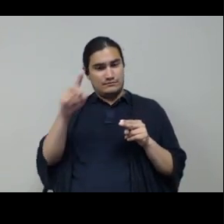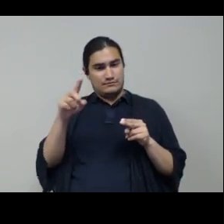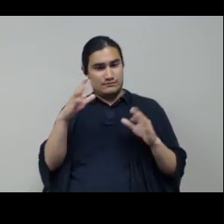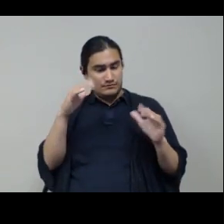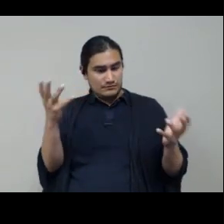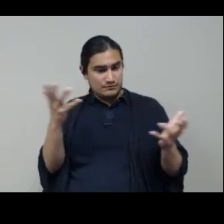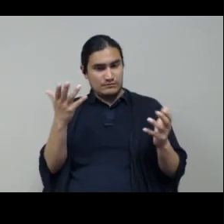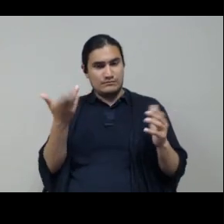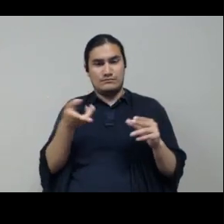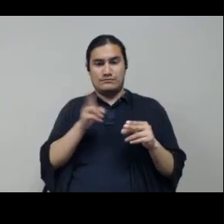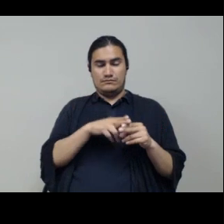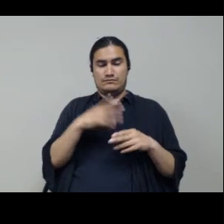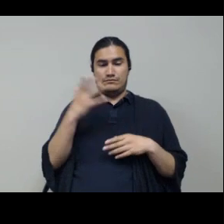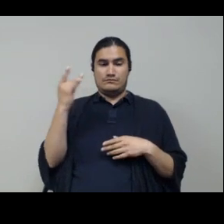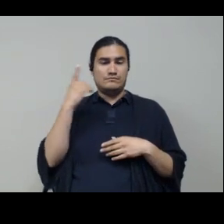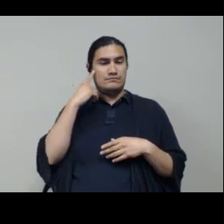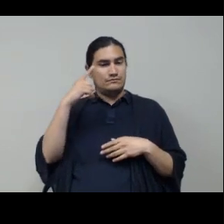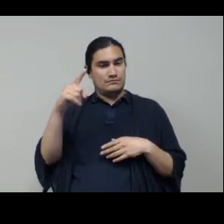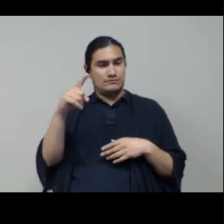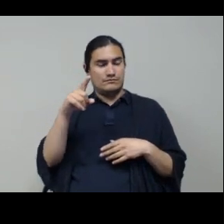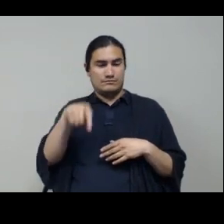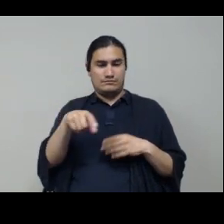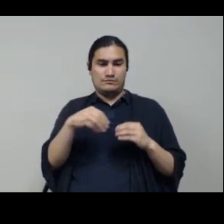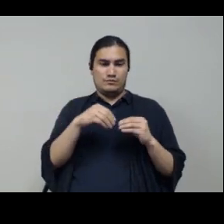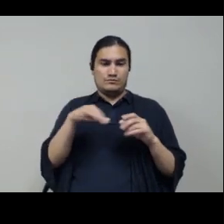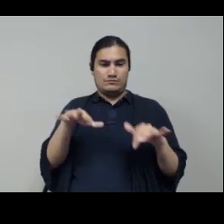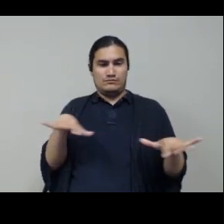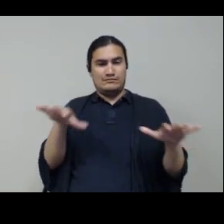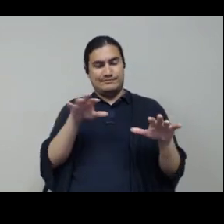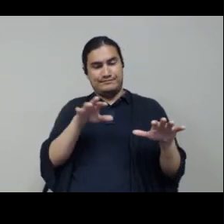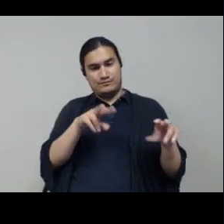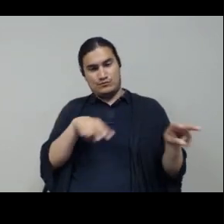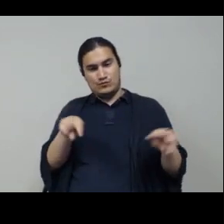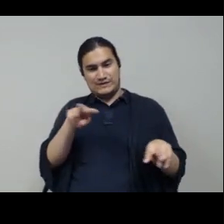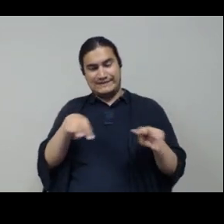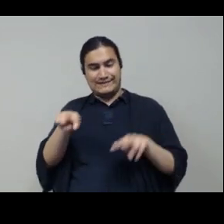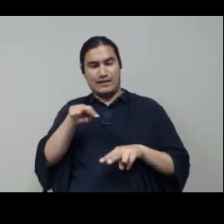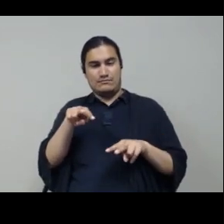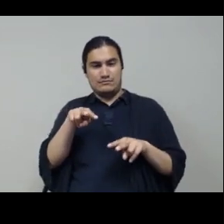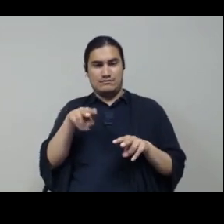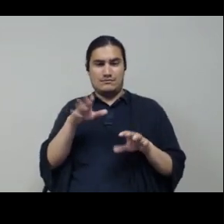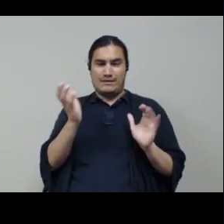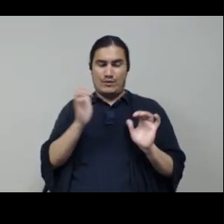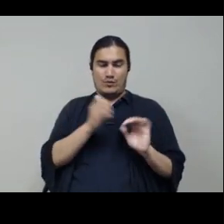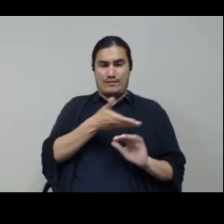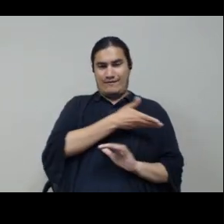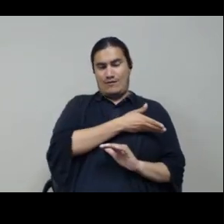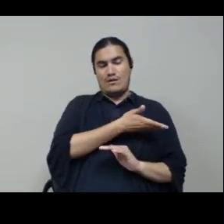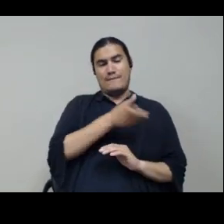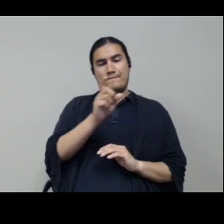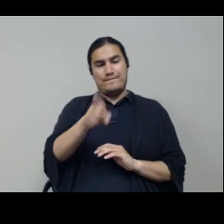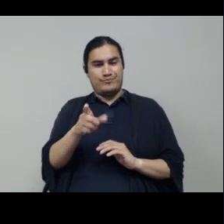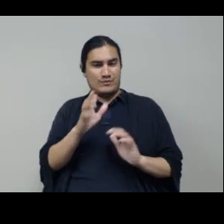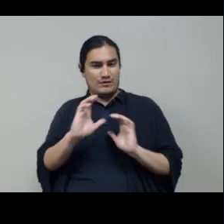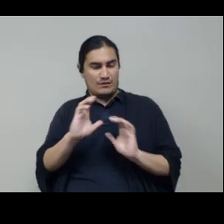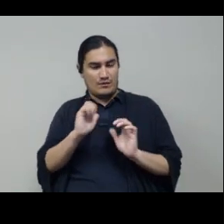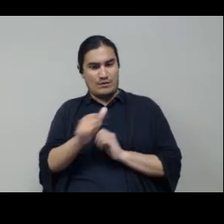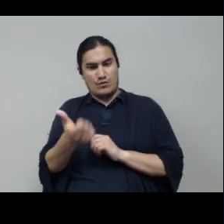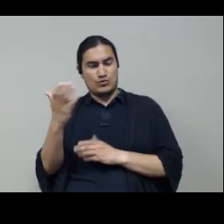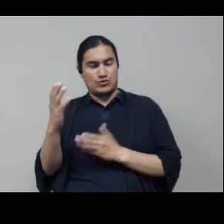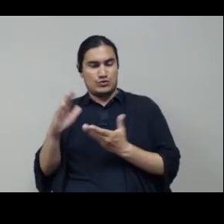related to the need for more land surveys than was originally anticipated and the need to utilize consultant services to complete